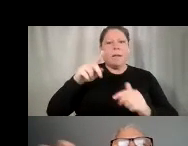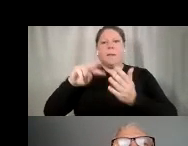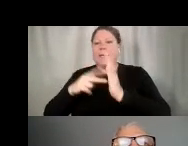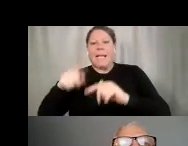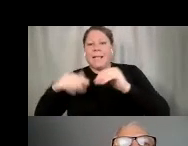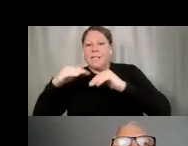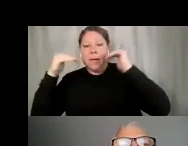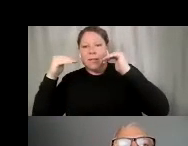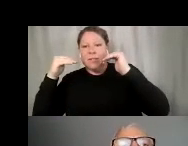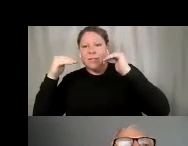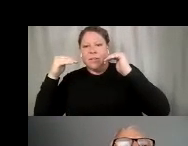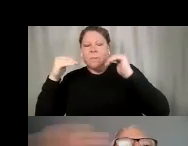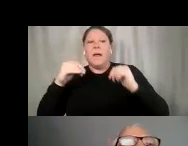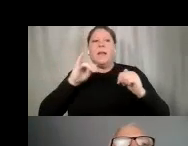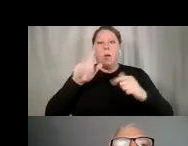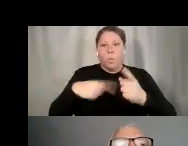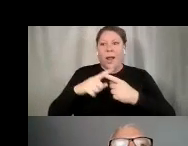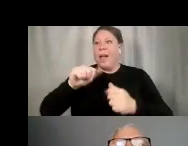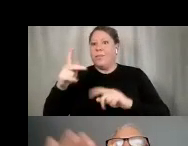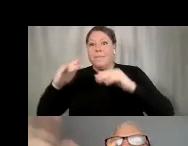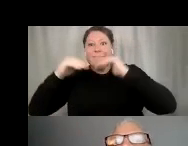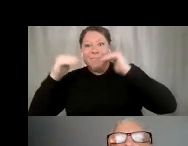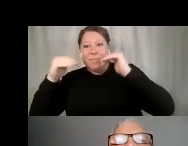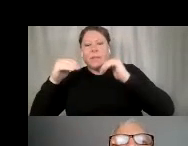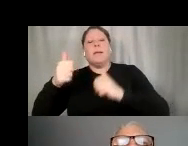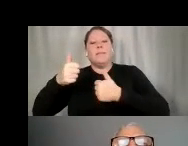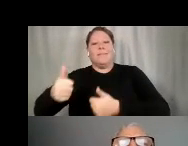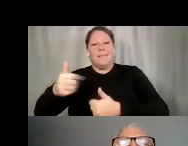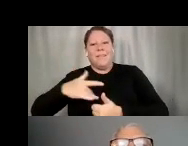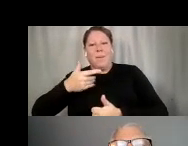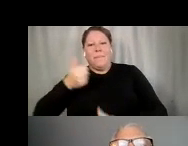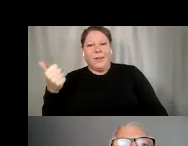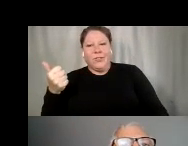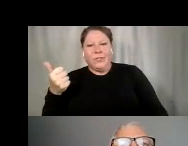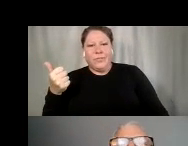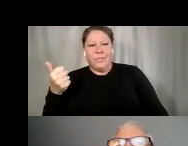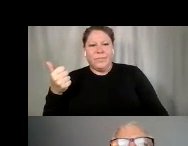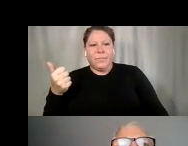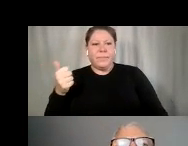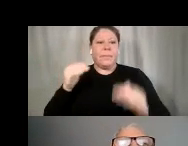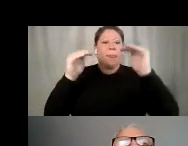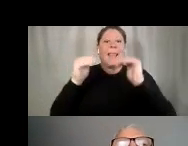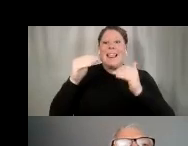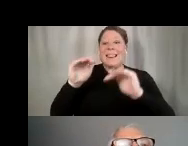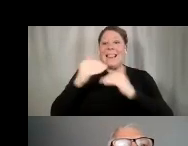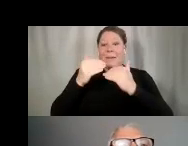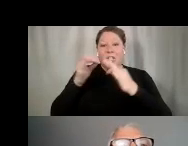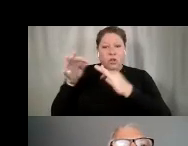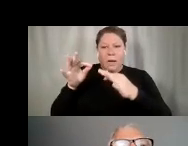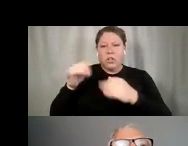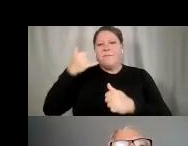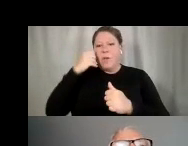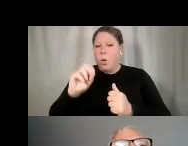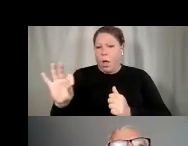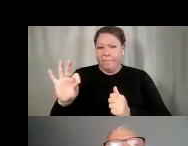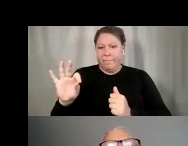to be in a good mood. Limit your distractions. Take your phone out, turn it off, limit your